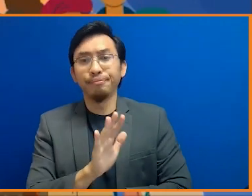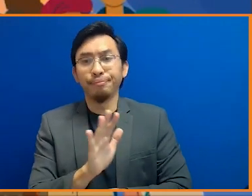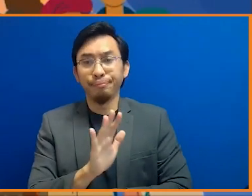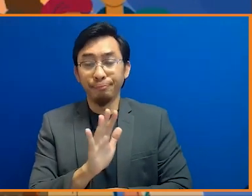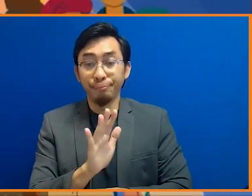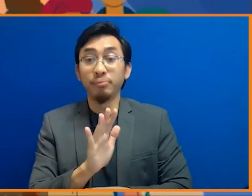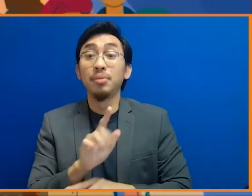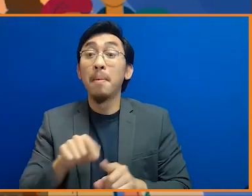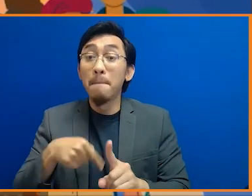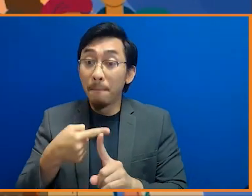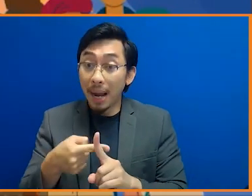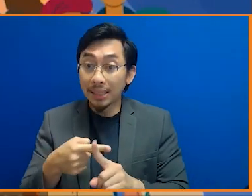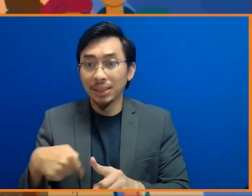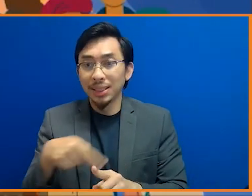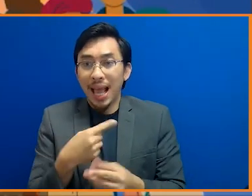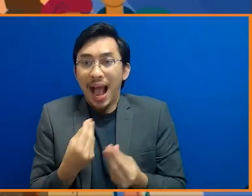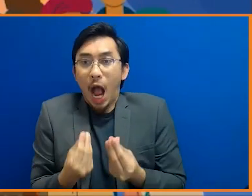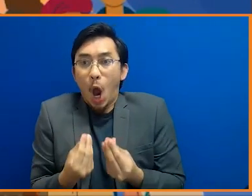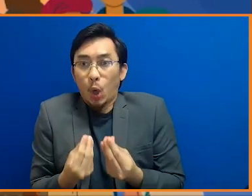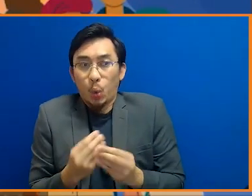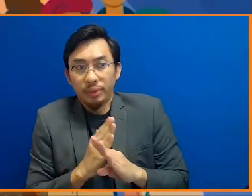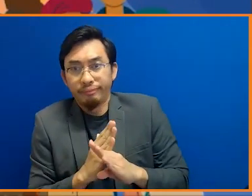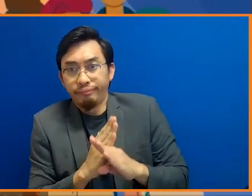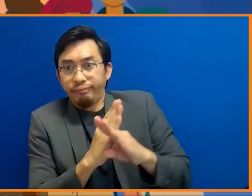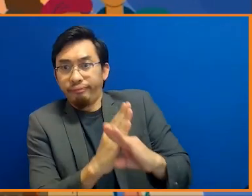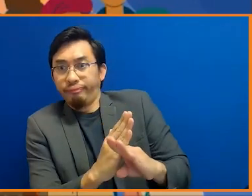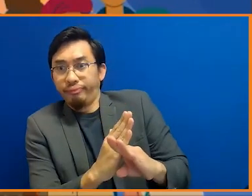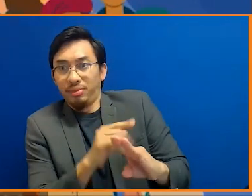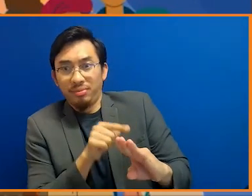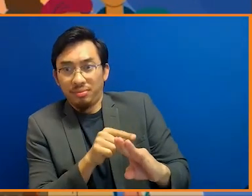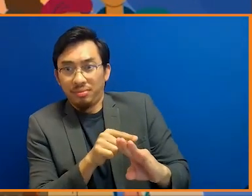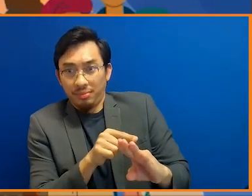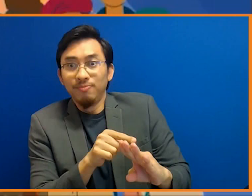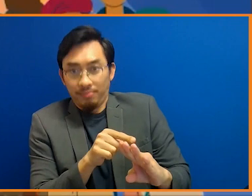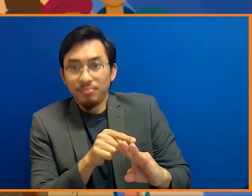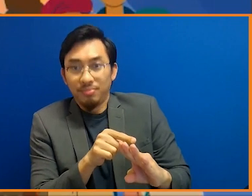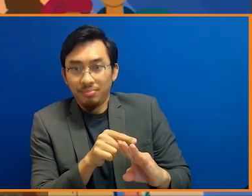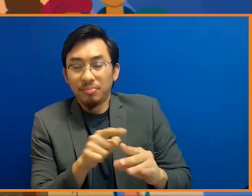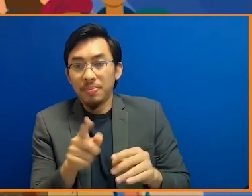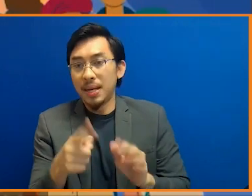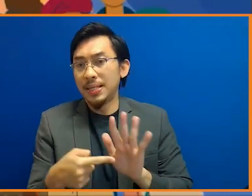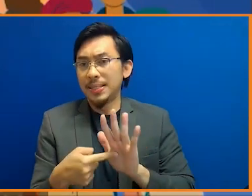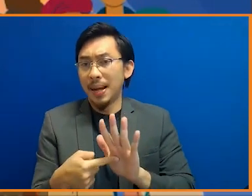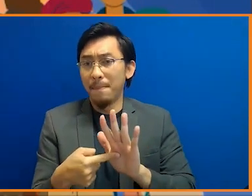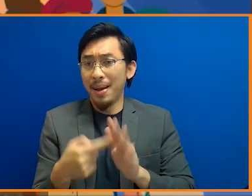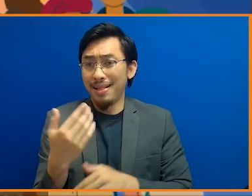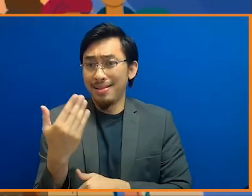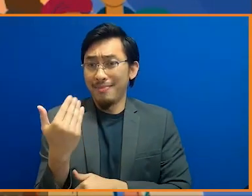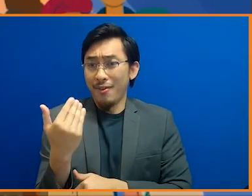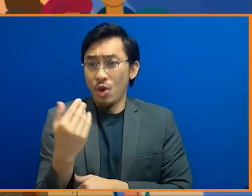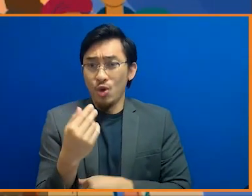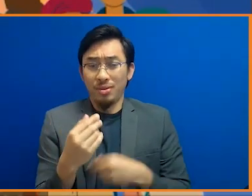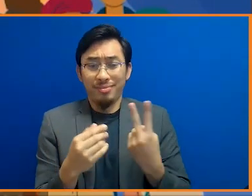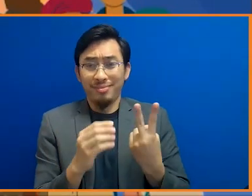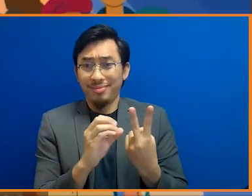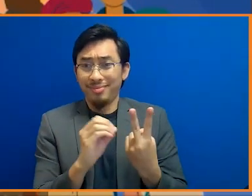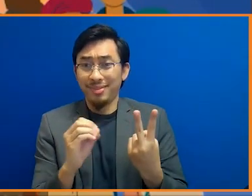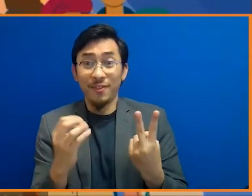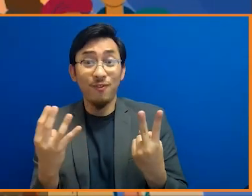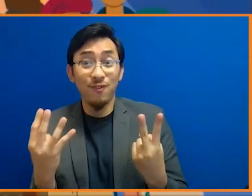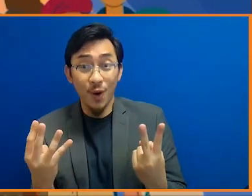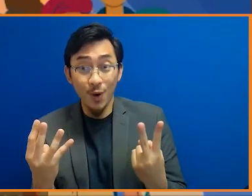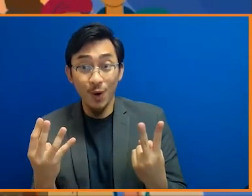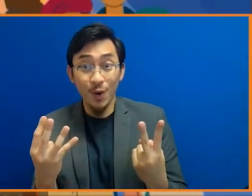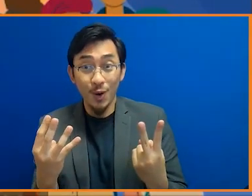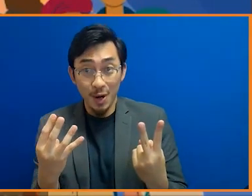itself, but also in terms of how then we anticipate, for example, right? Before